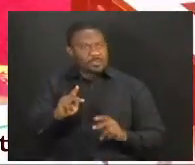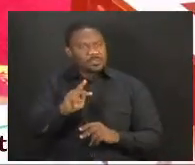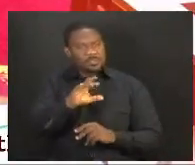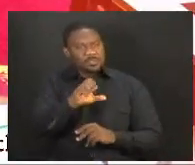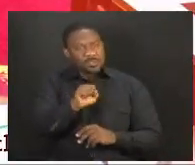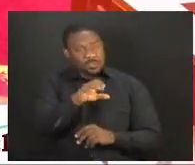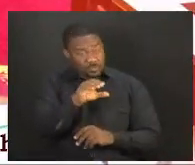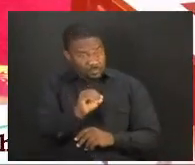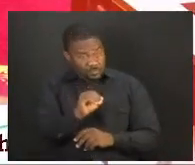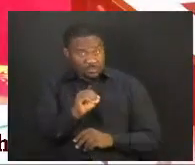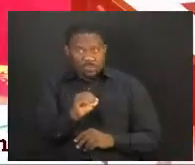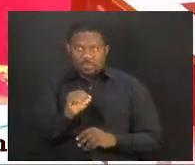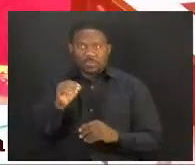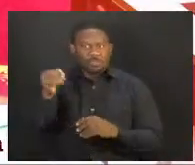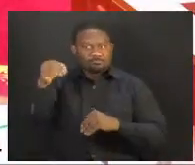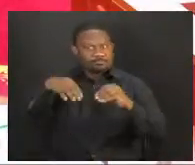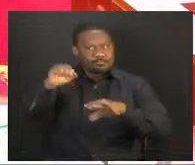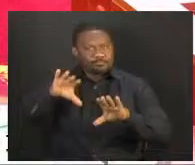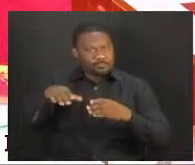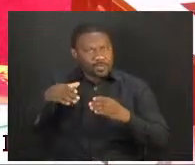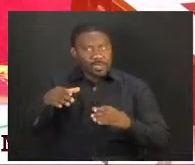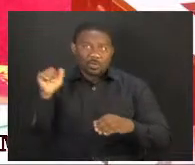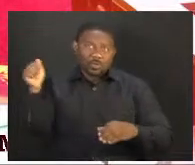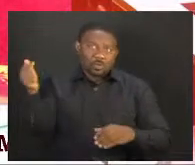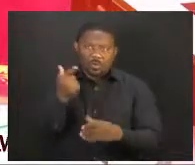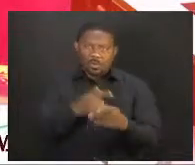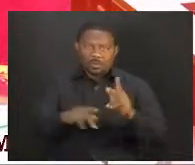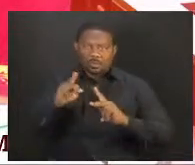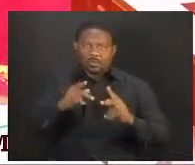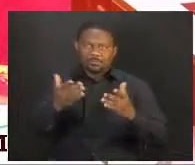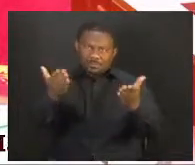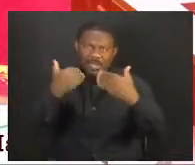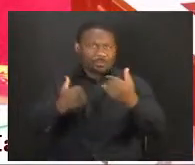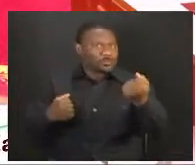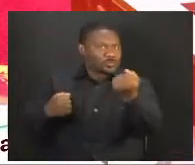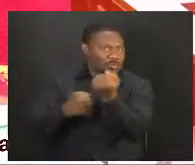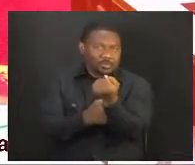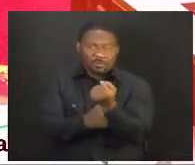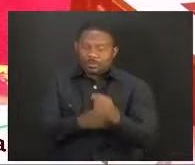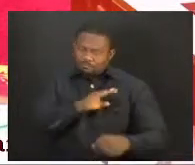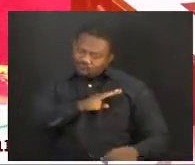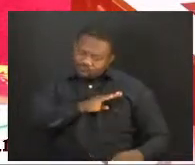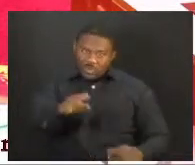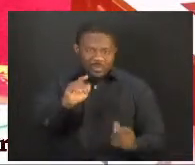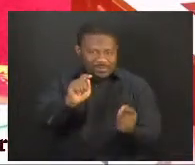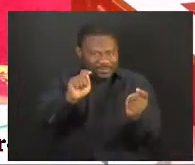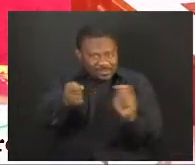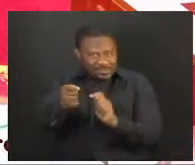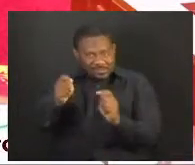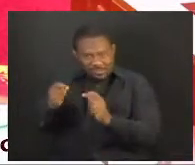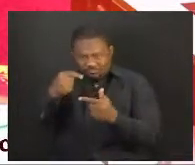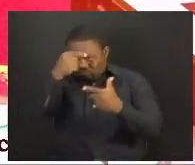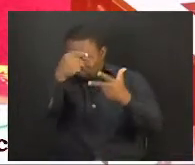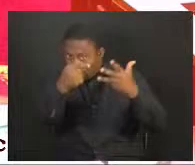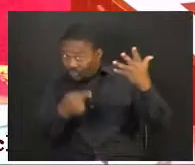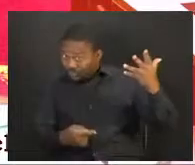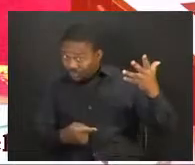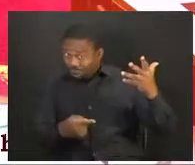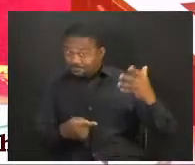society, investors, and all citizens to support the bold reforms outlined in this